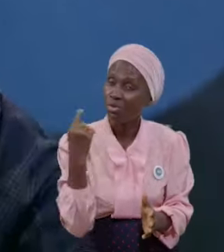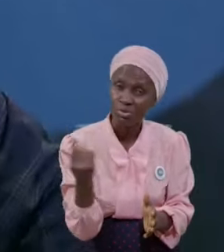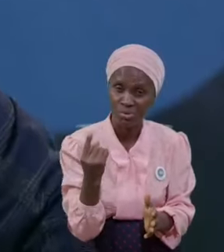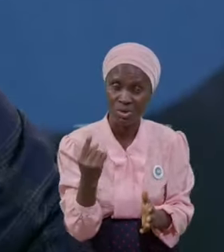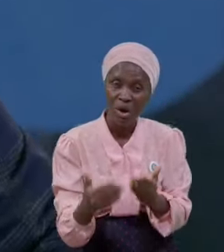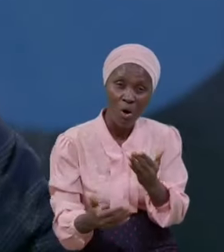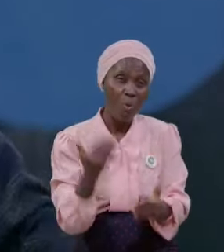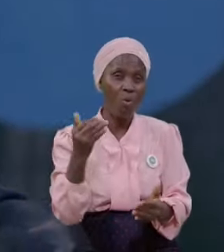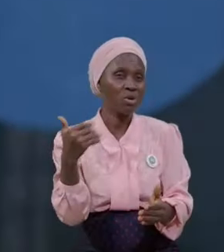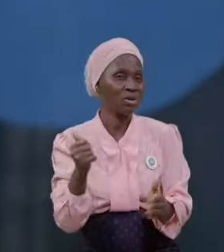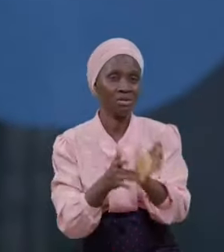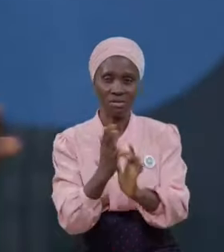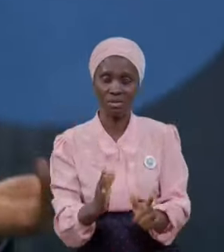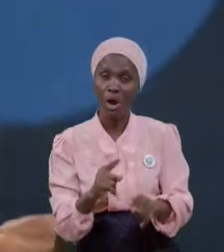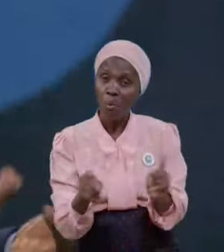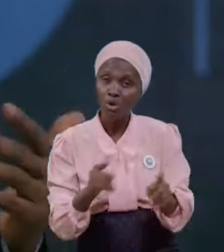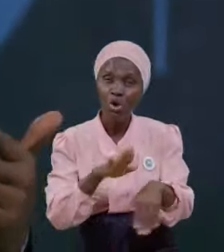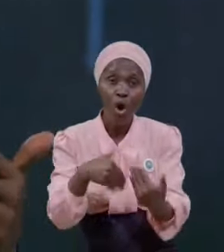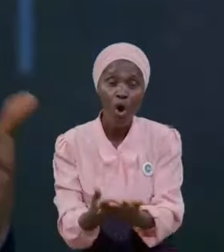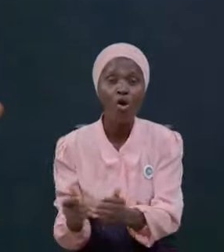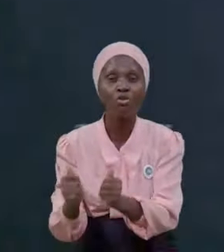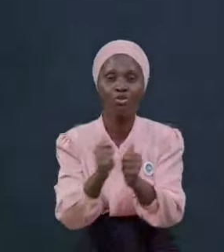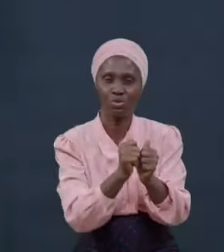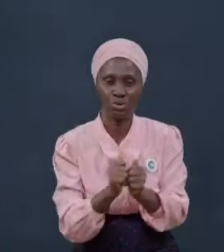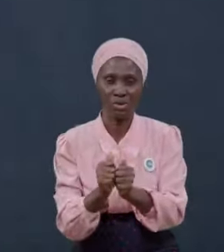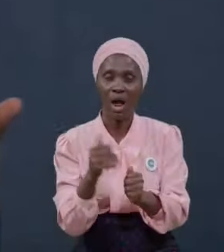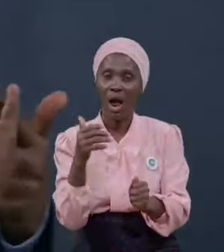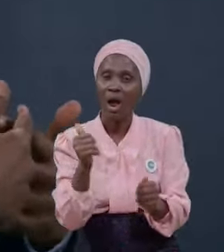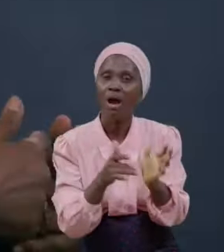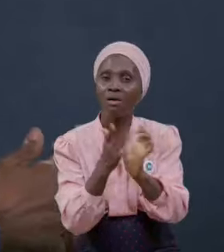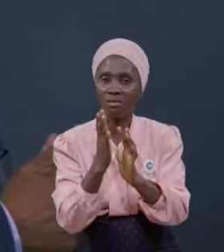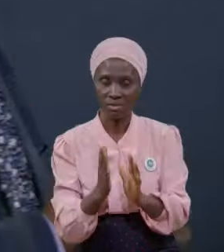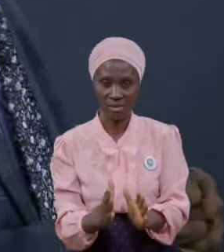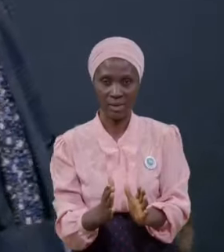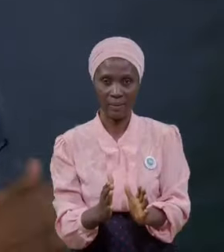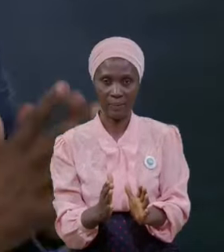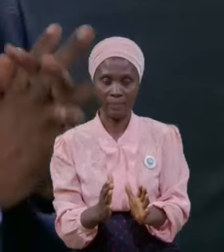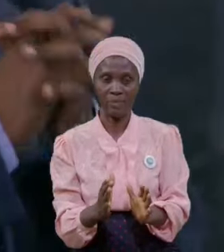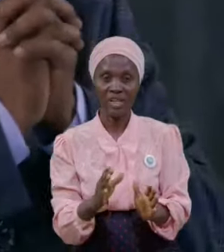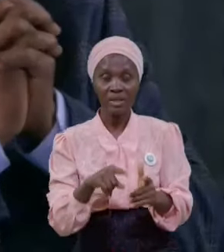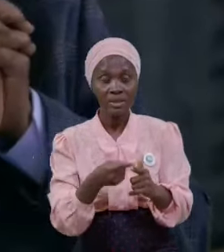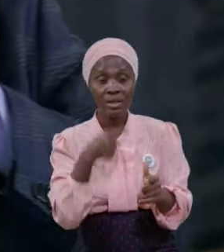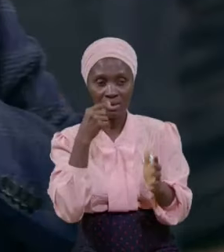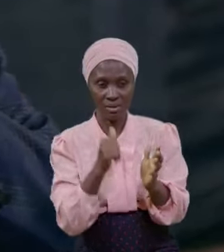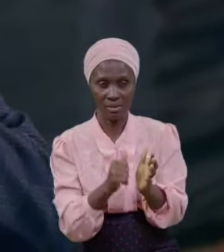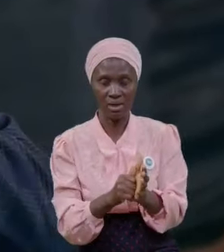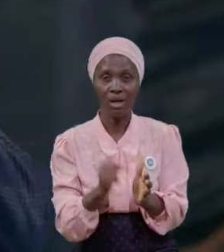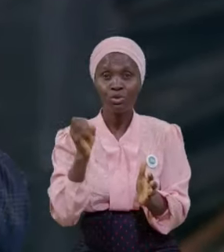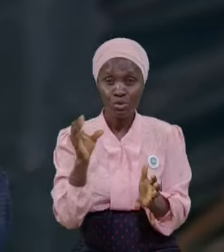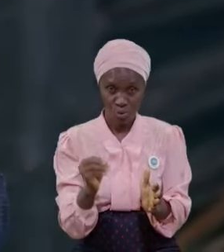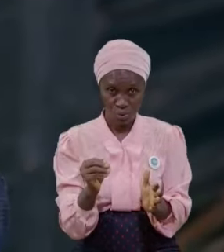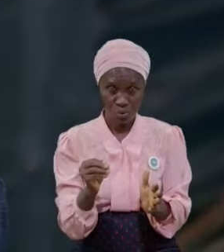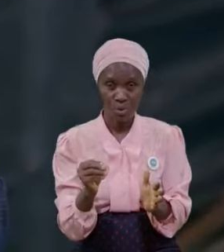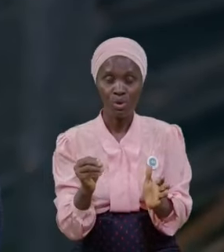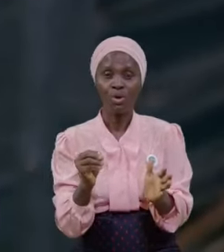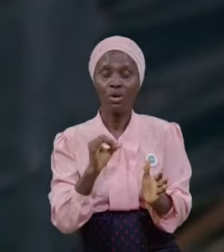altogether a Christian. Then he says, such as I am. He said, and Paul, I